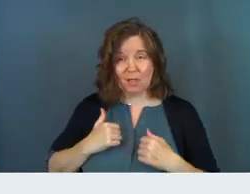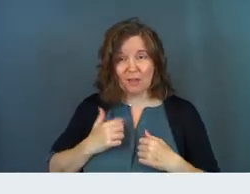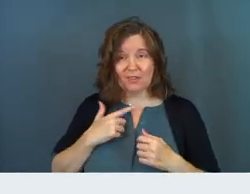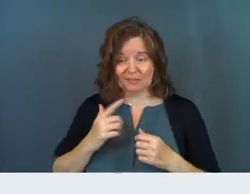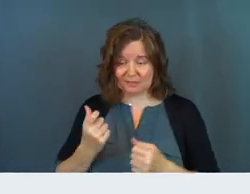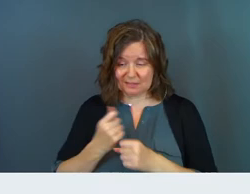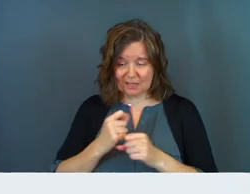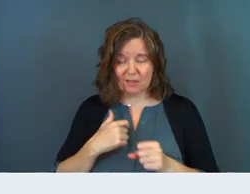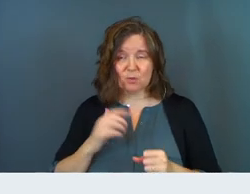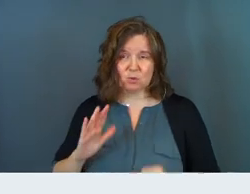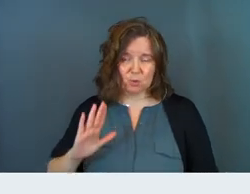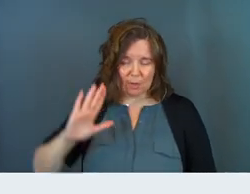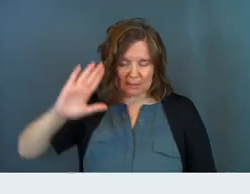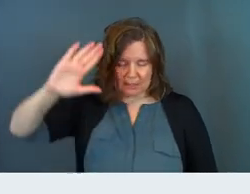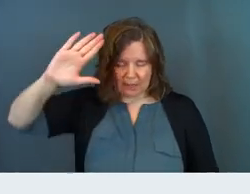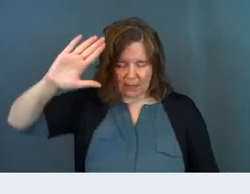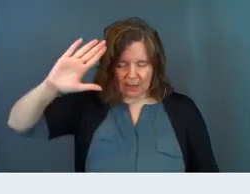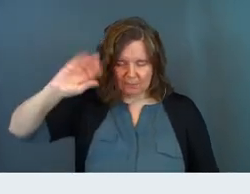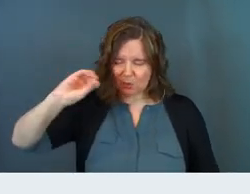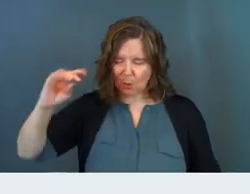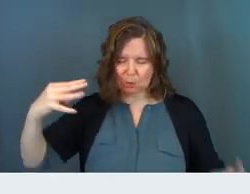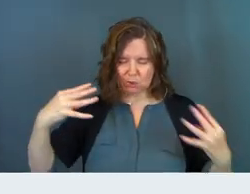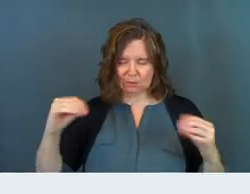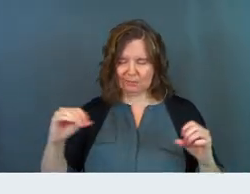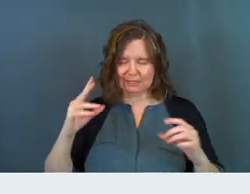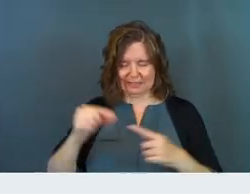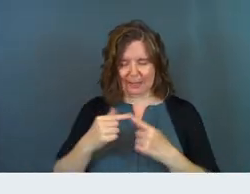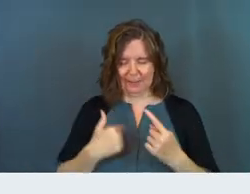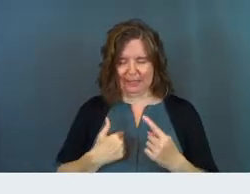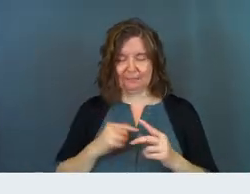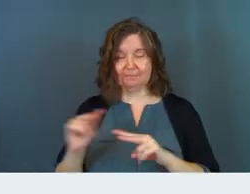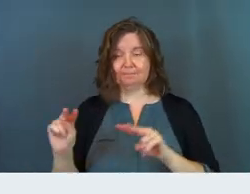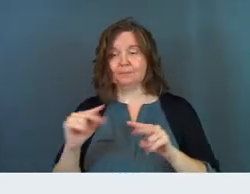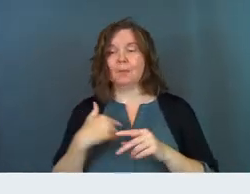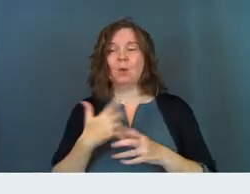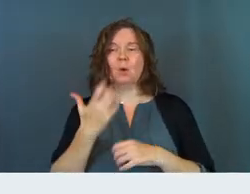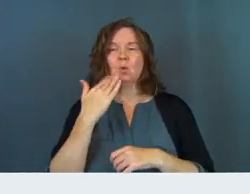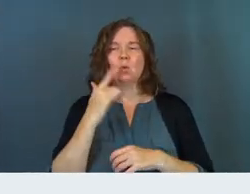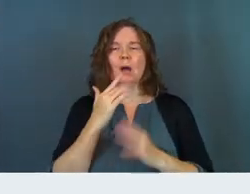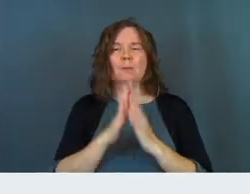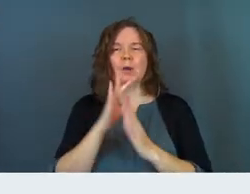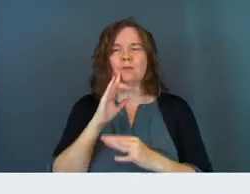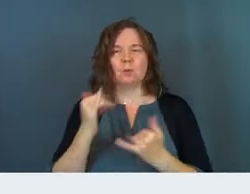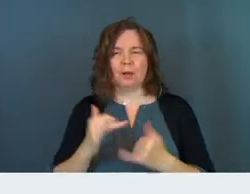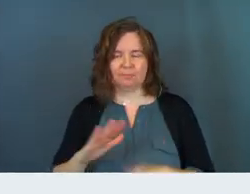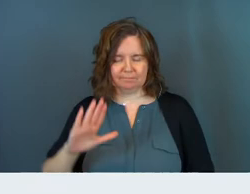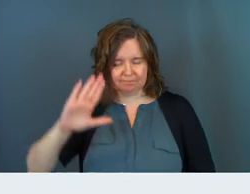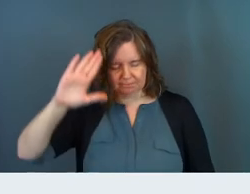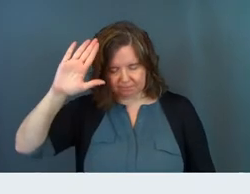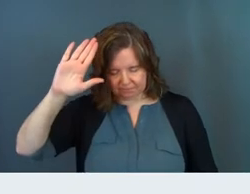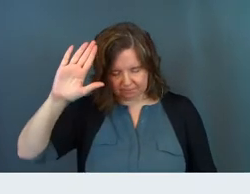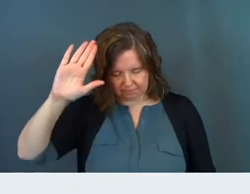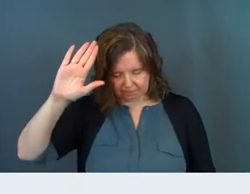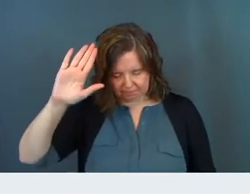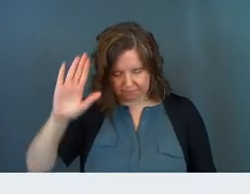and get saved, would you raise a hand right now? Nobody's looking at you except me, but I want to know who I'm praying for right now.